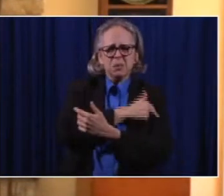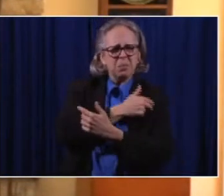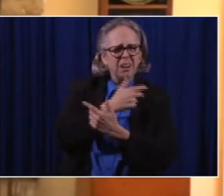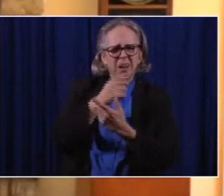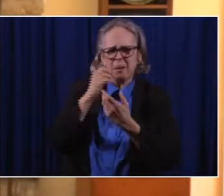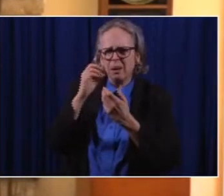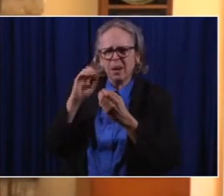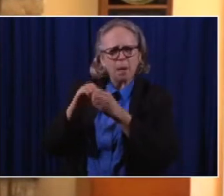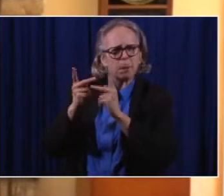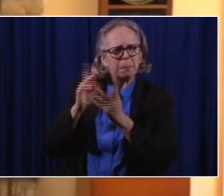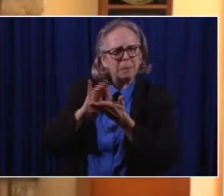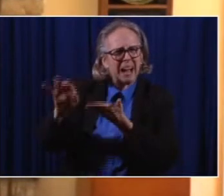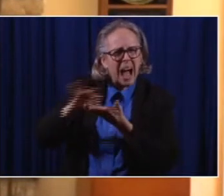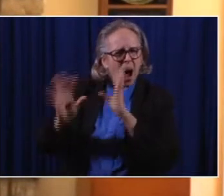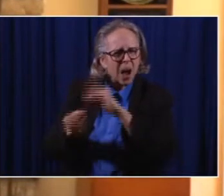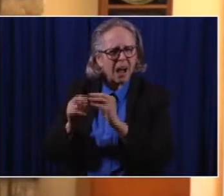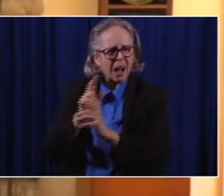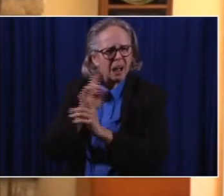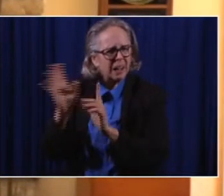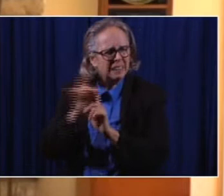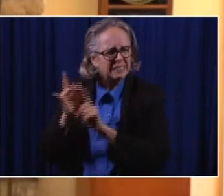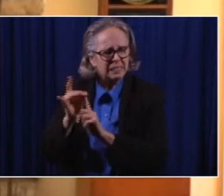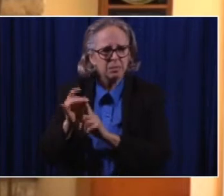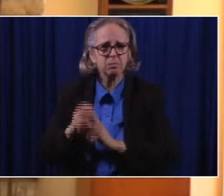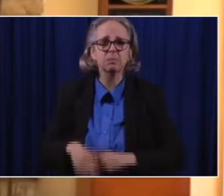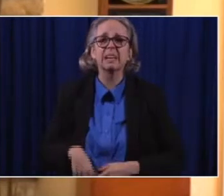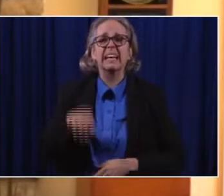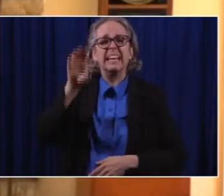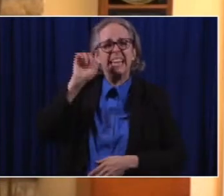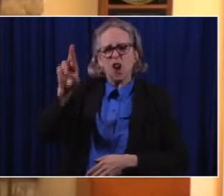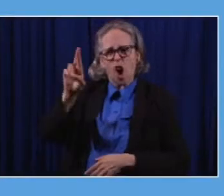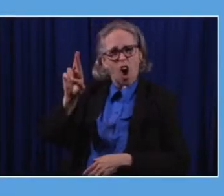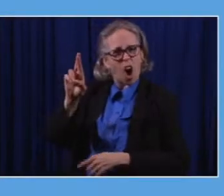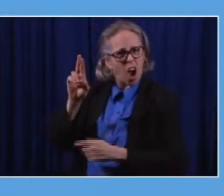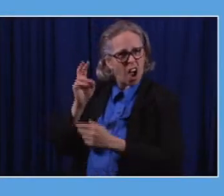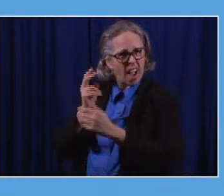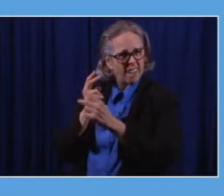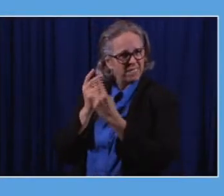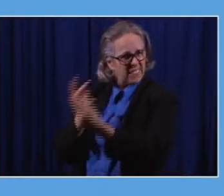COVID-related emergency department visits. Take a look at that one.